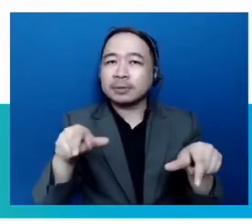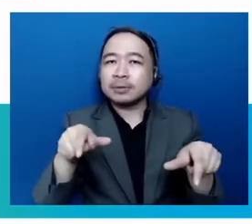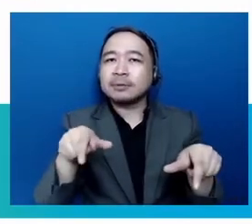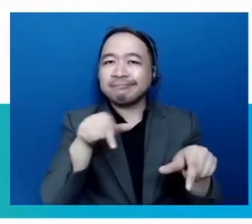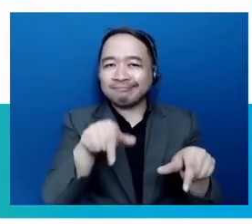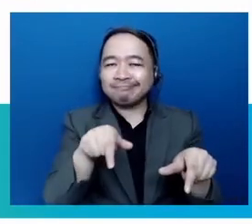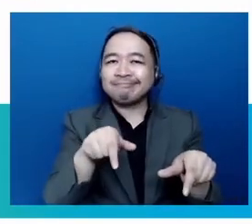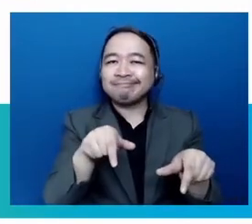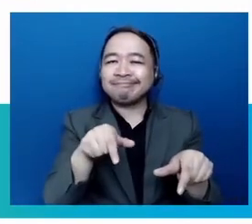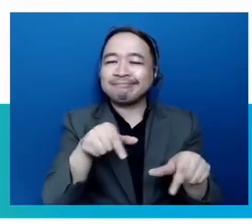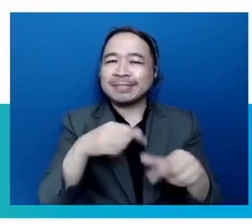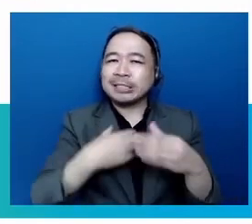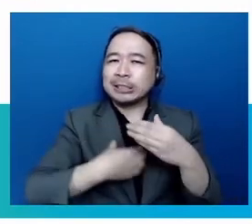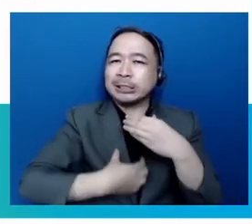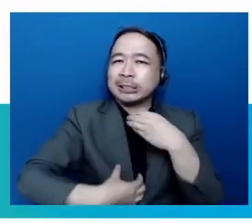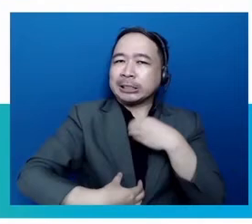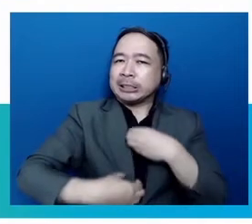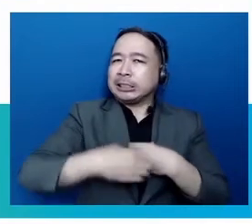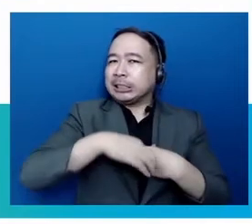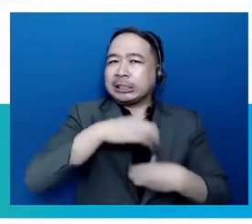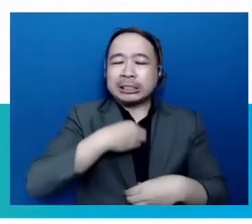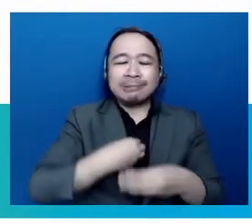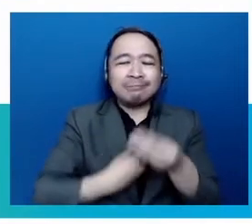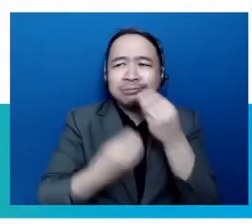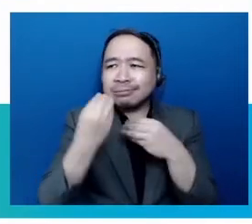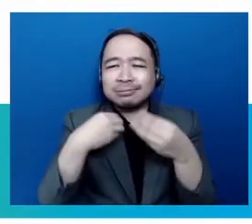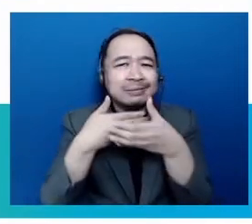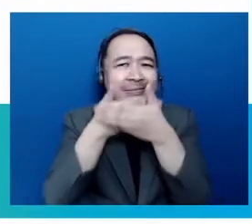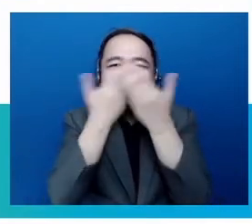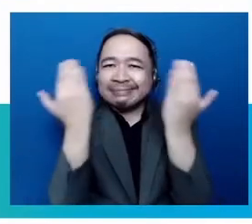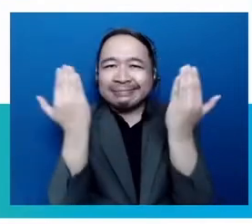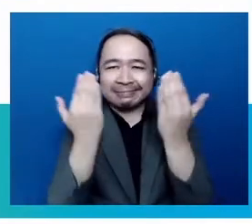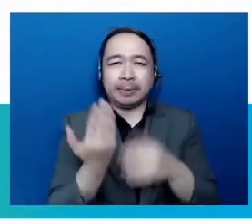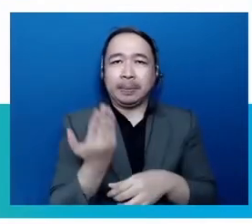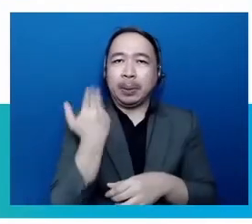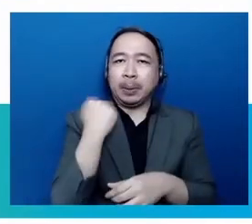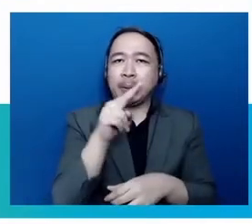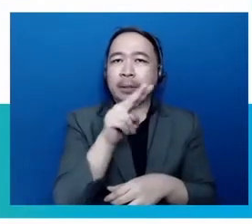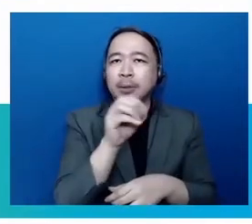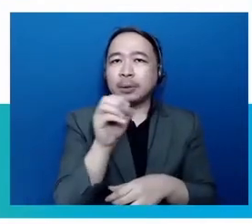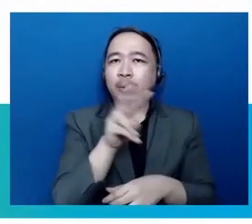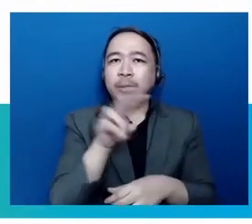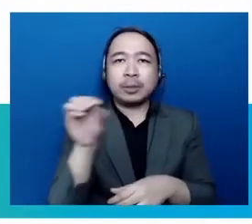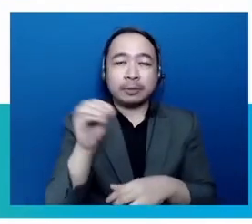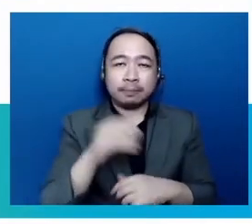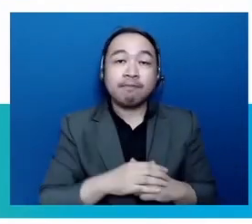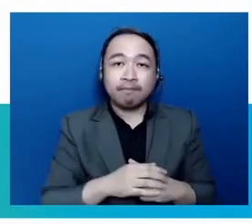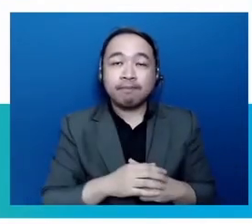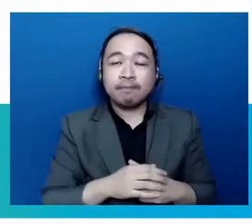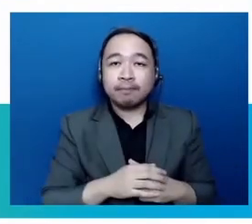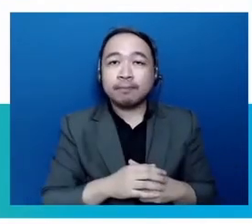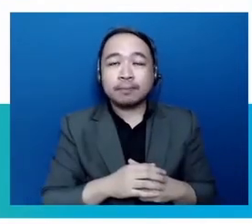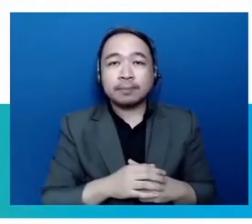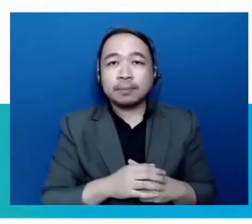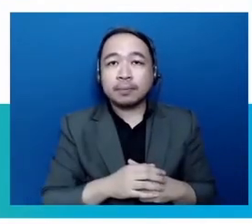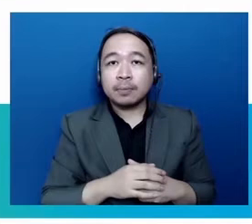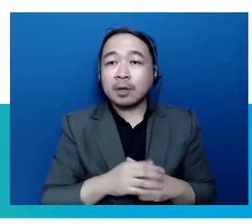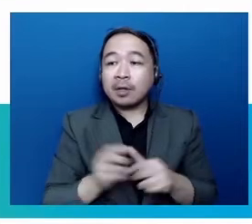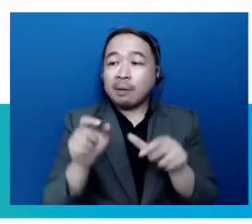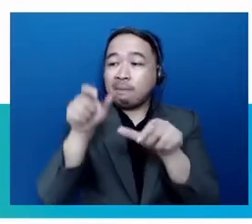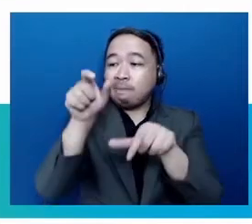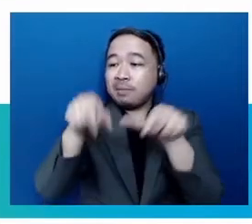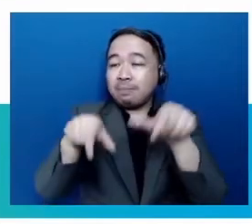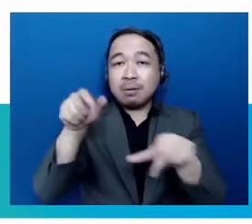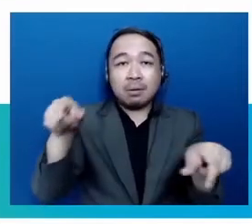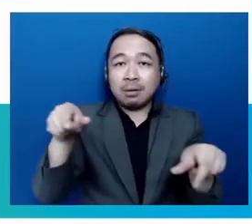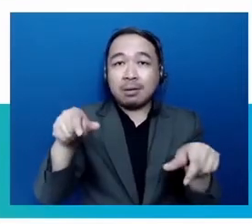have become more hungry alone in 2020. We know that the numbers of undernourished people are rising.